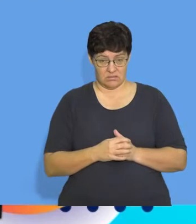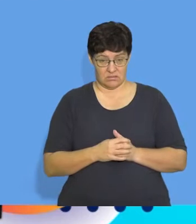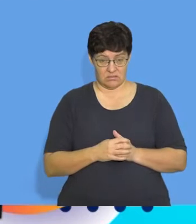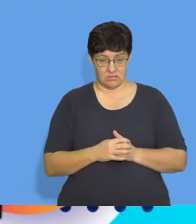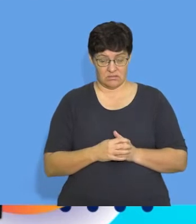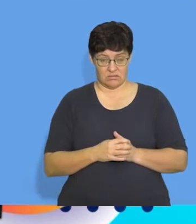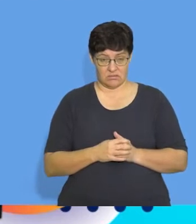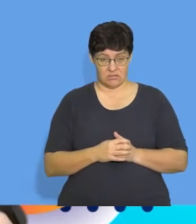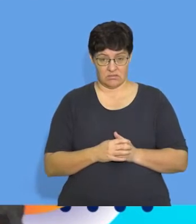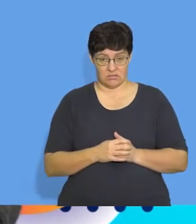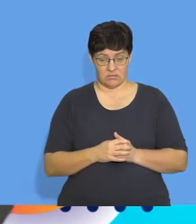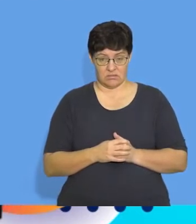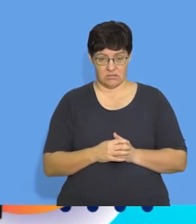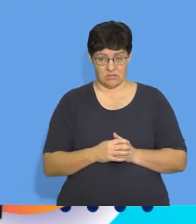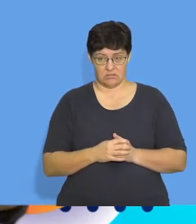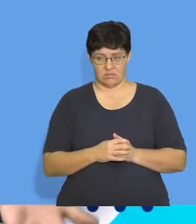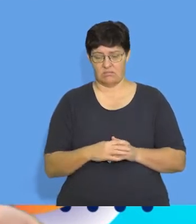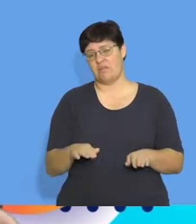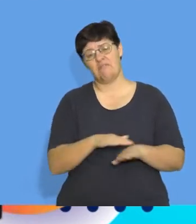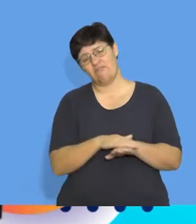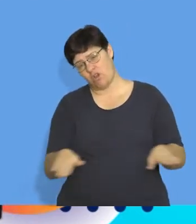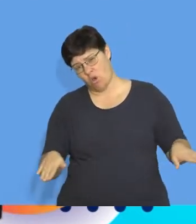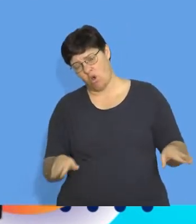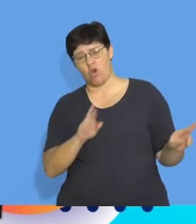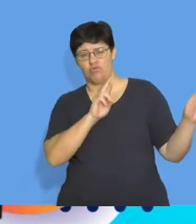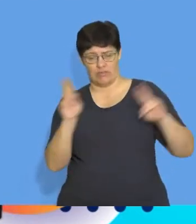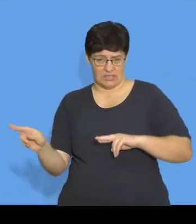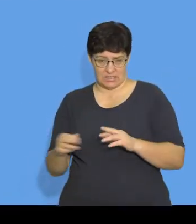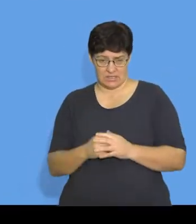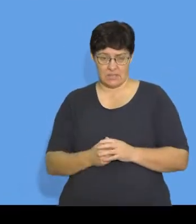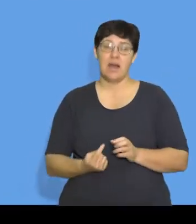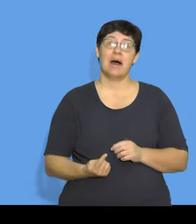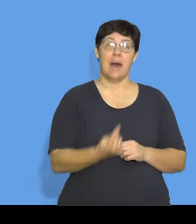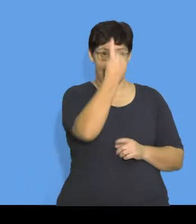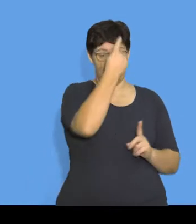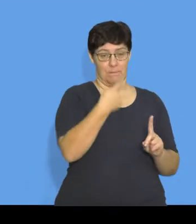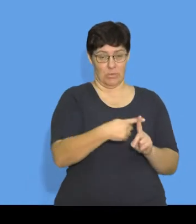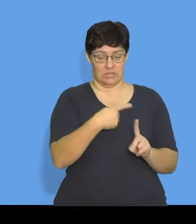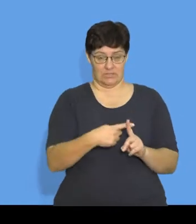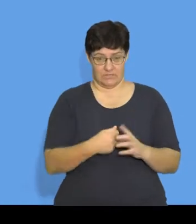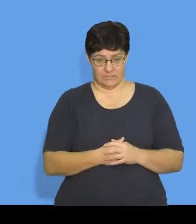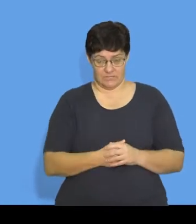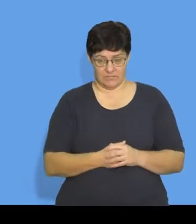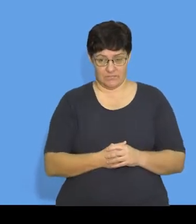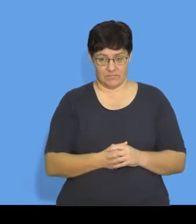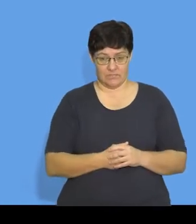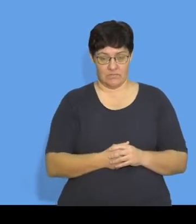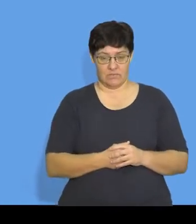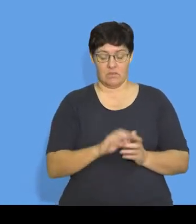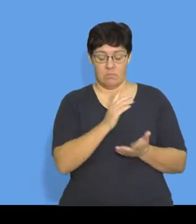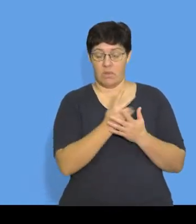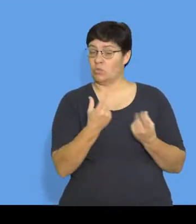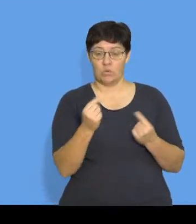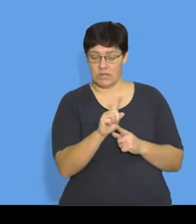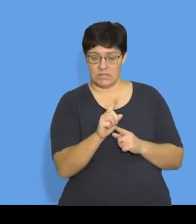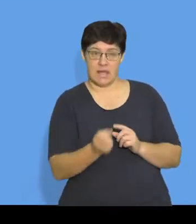going to take the floor as my reference. I'm going to take up as positive. So what happens is I throw it up from